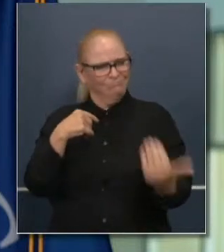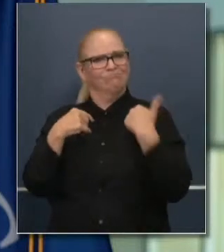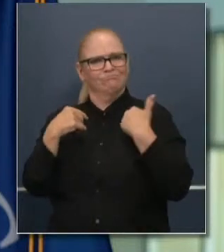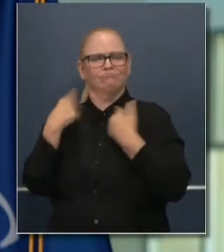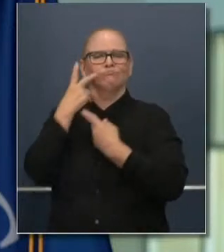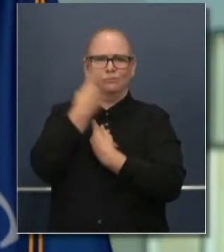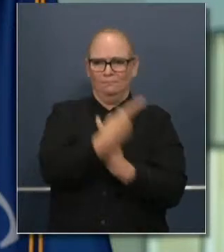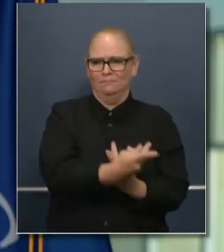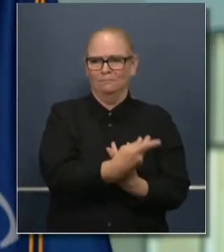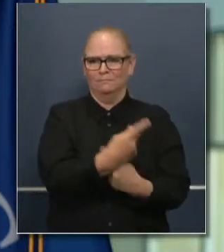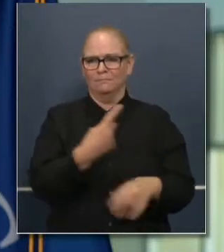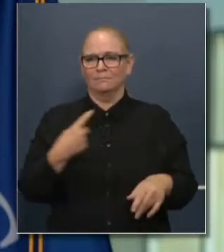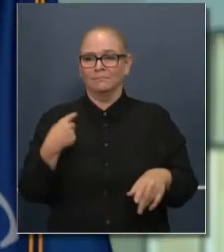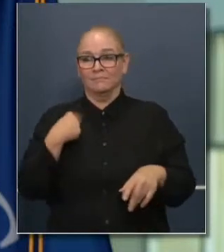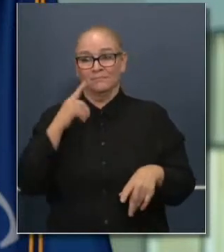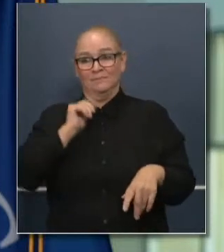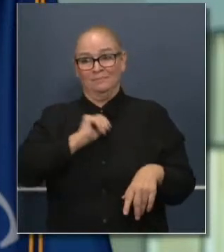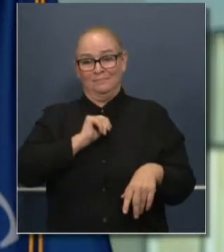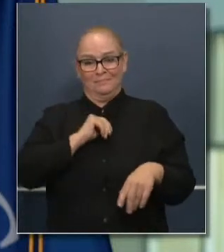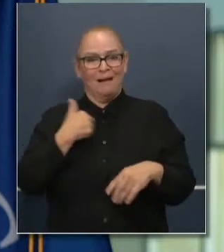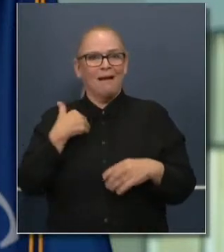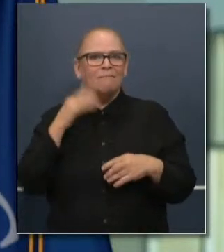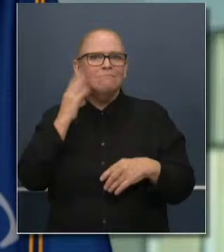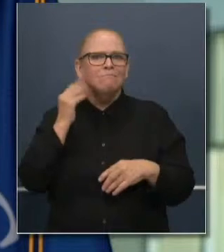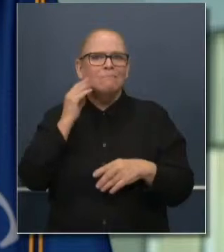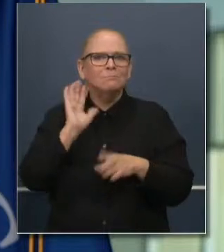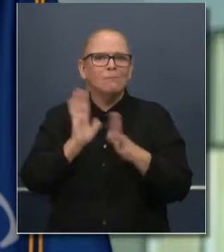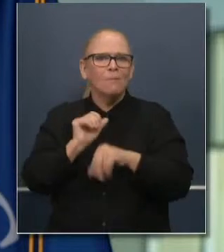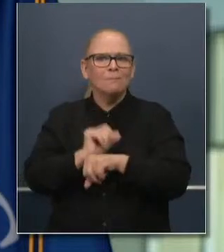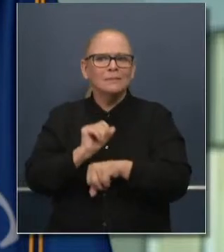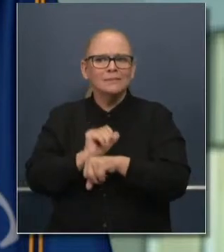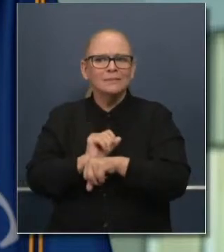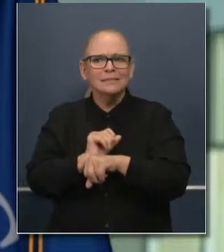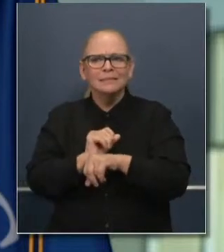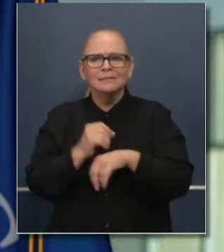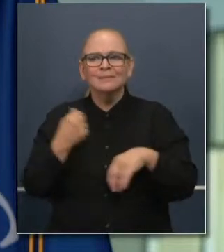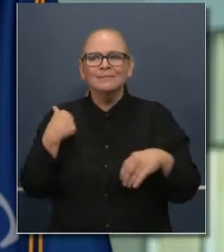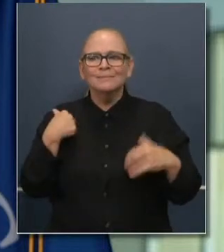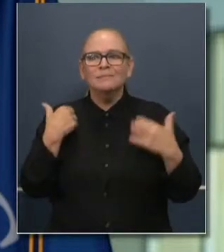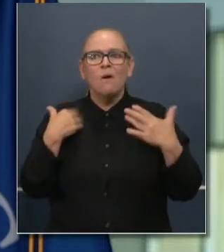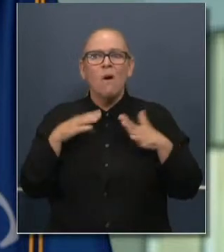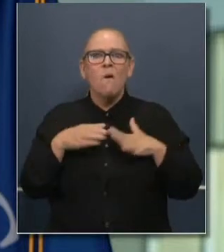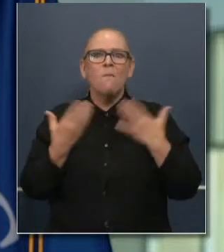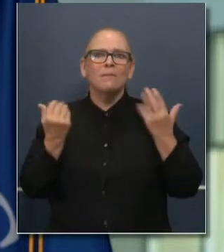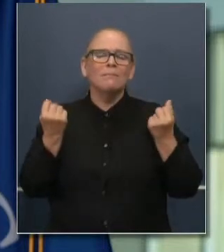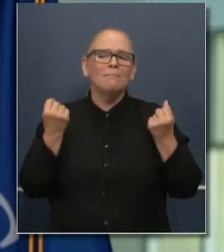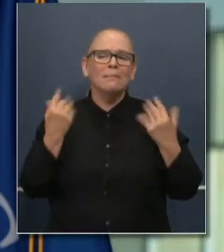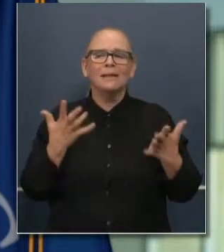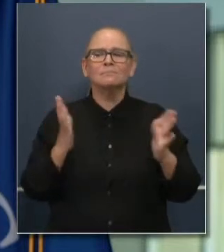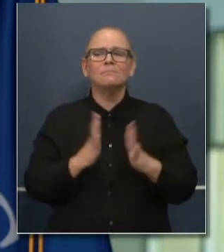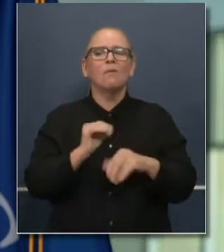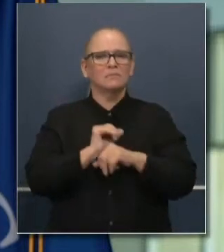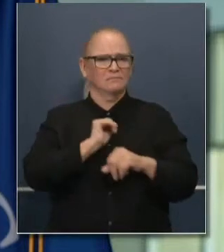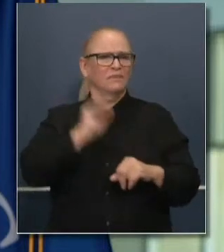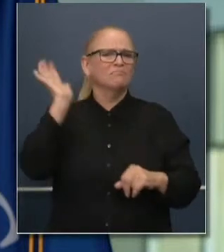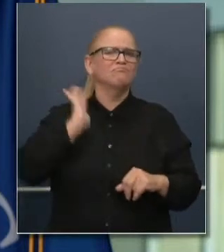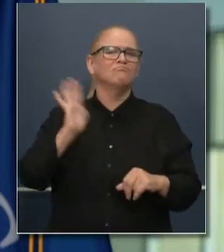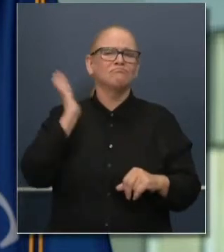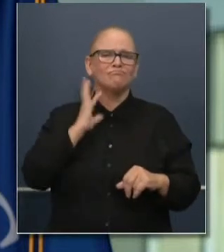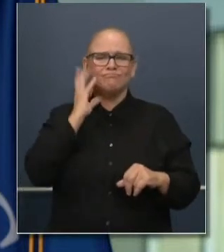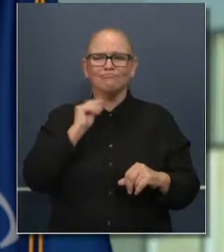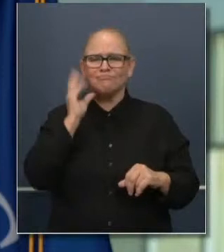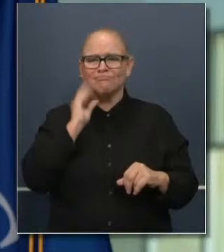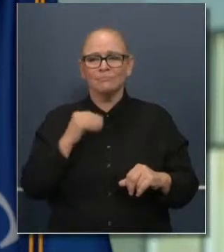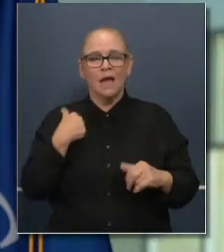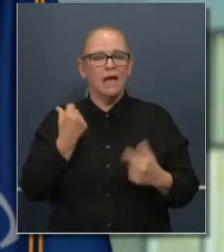business. It's been a point of pride, point of privilege in my life to have started many, many small businesses. I deeply, and I can assure